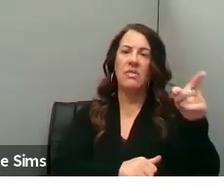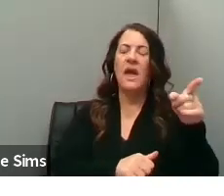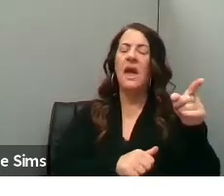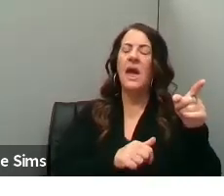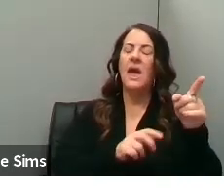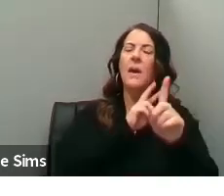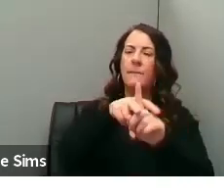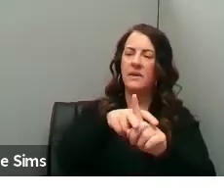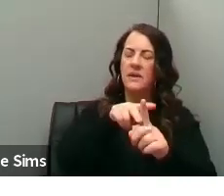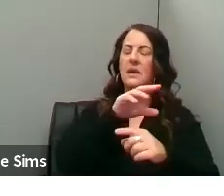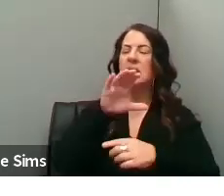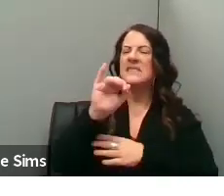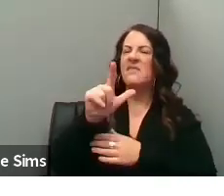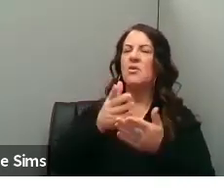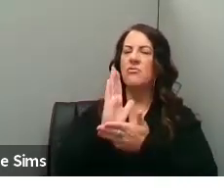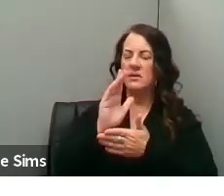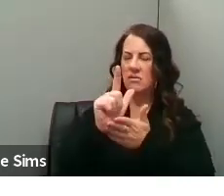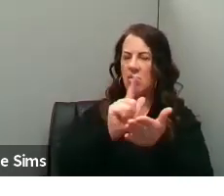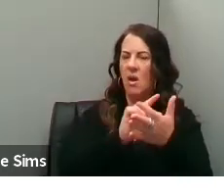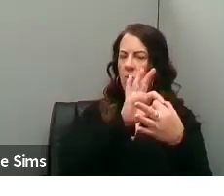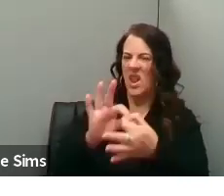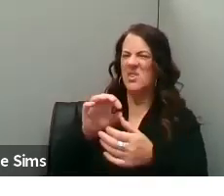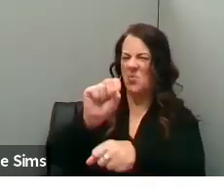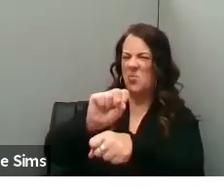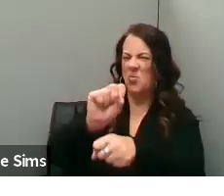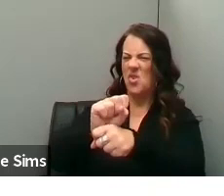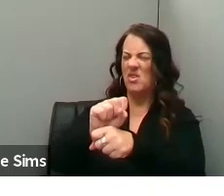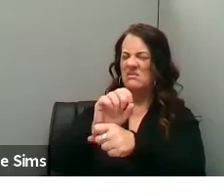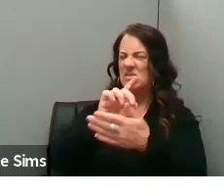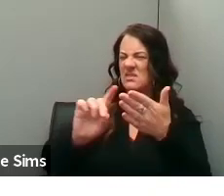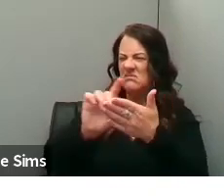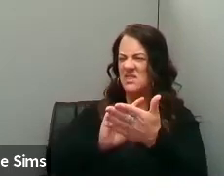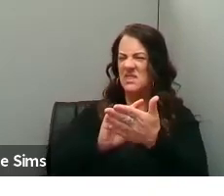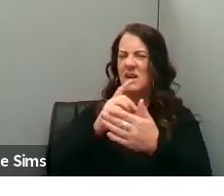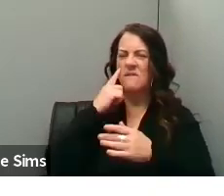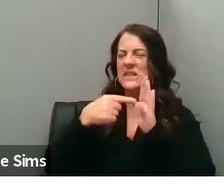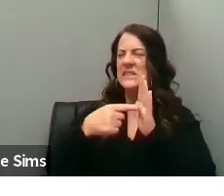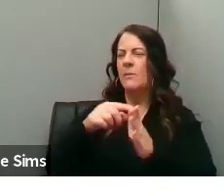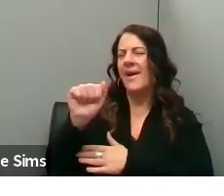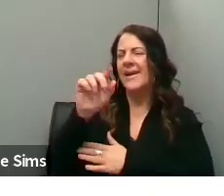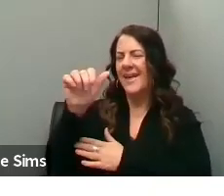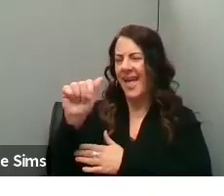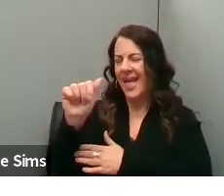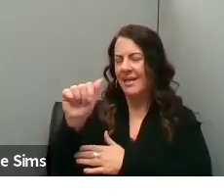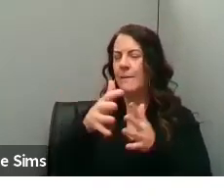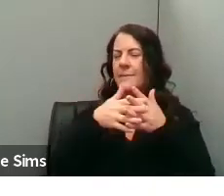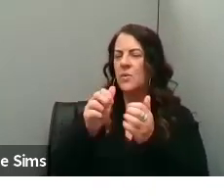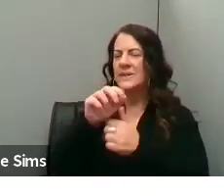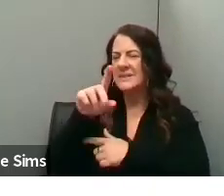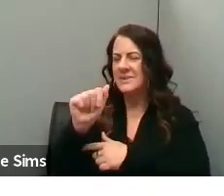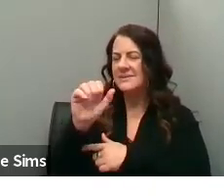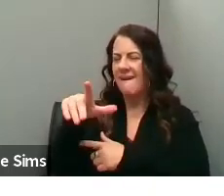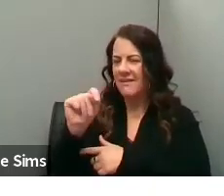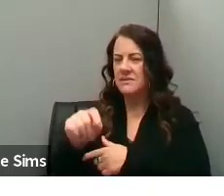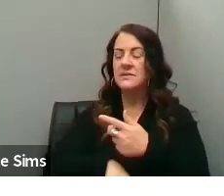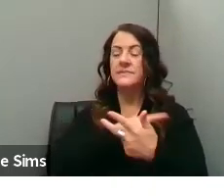the civil rights laws against workplace discrimination, in particular the Americans with Disabilities Act, which we'll talk about soon. The California